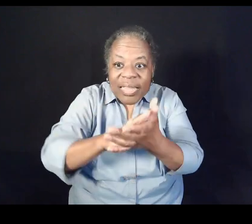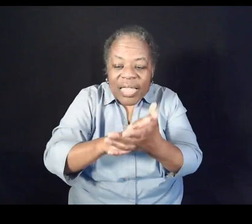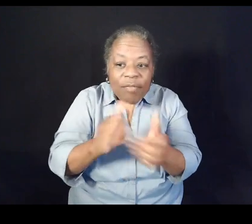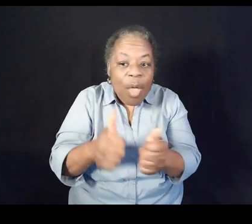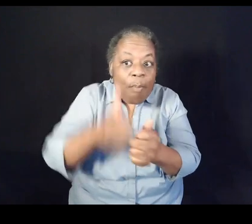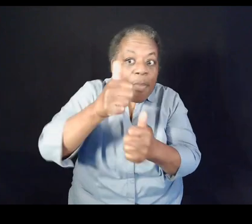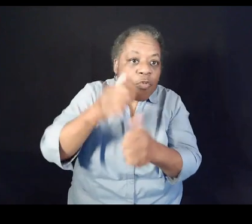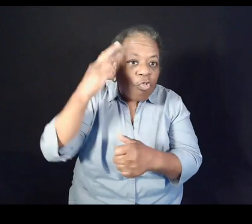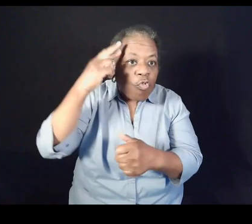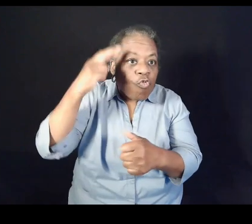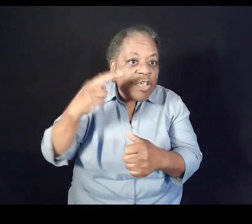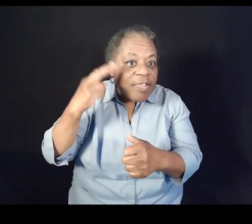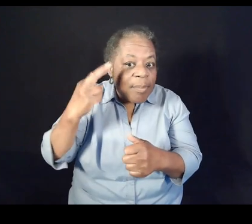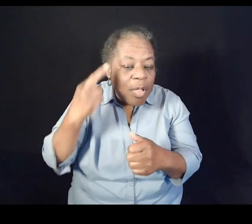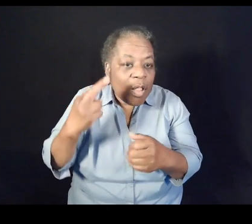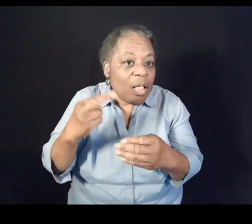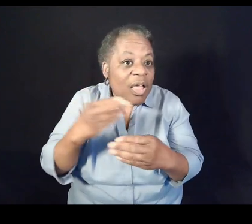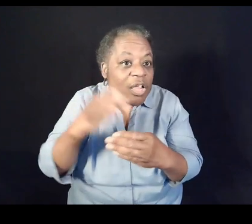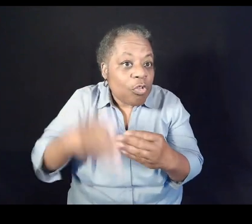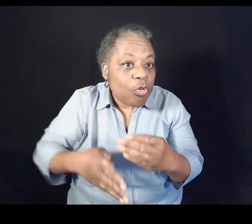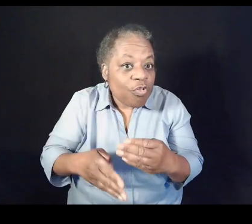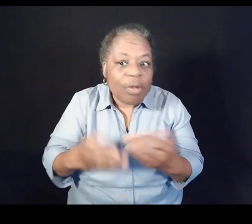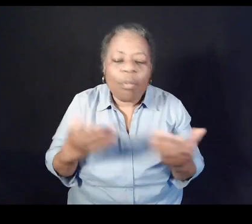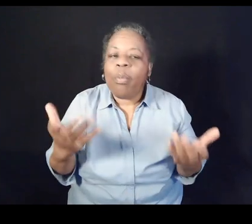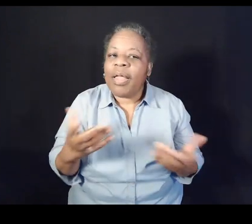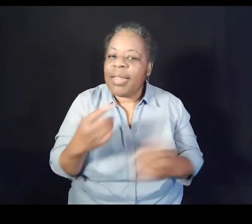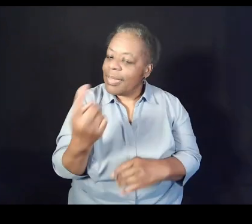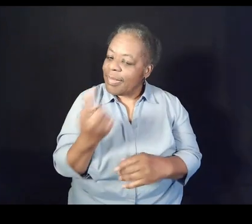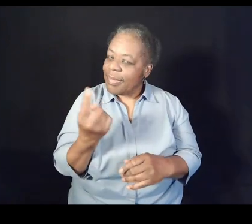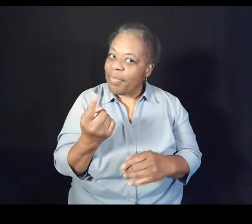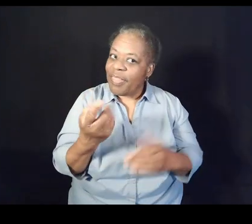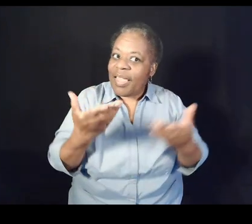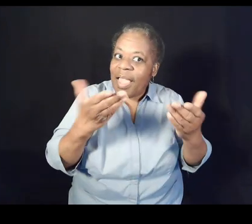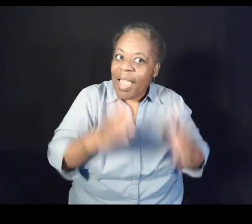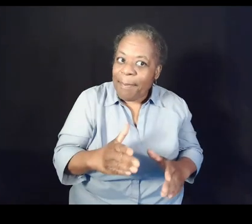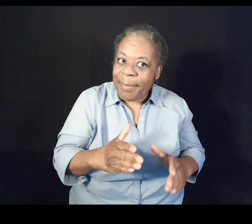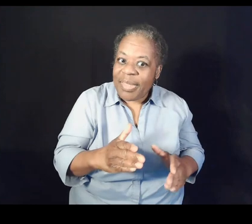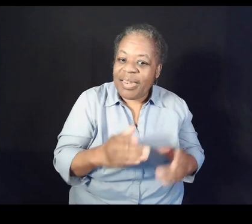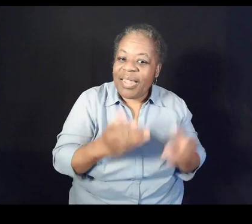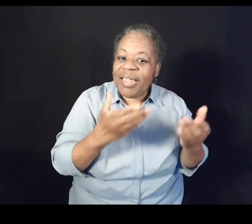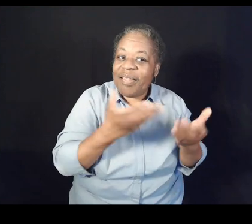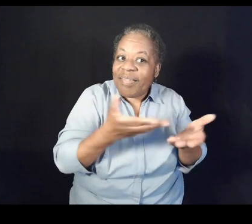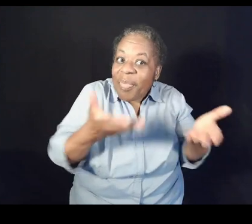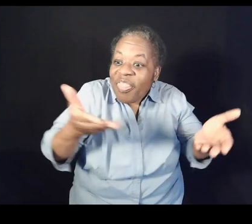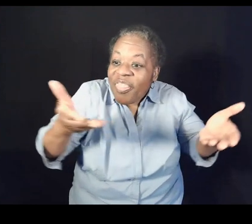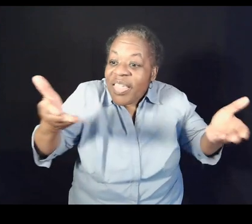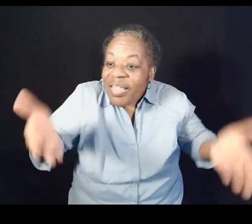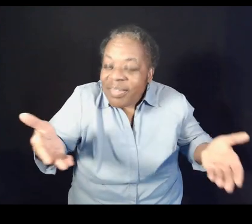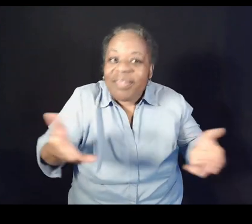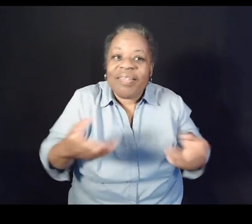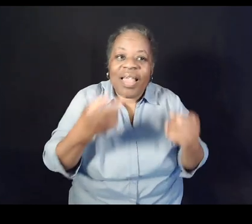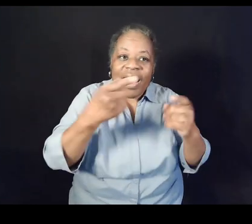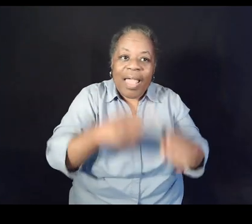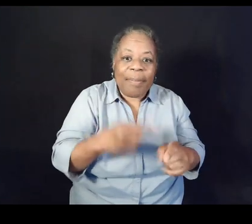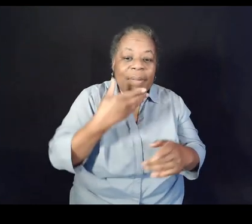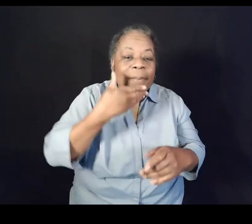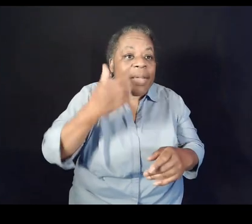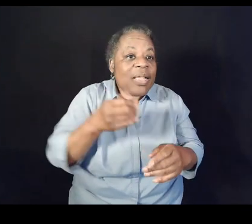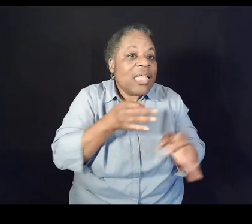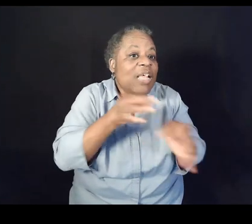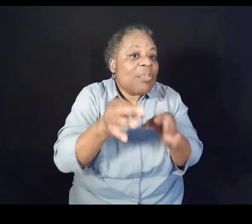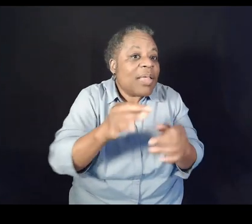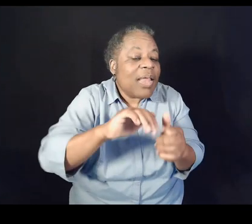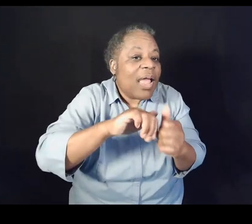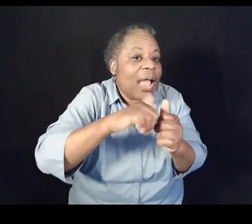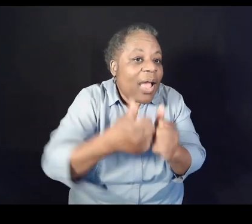conclusion is that something happened. Some things happened. Things that can best be explained by the